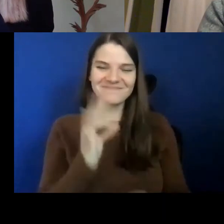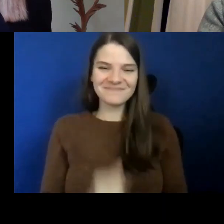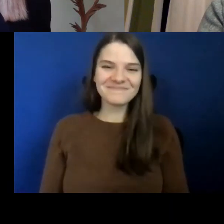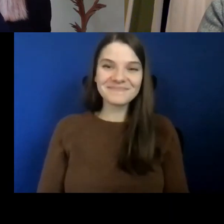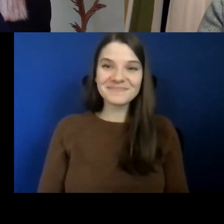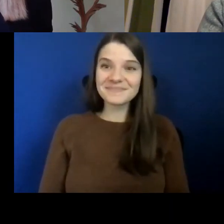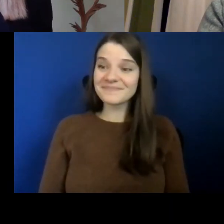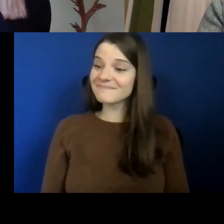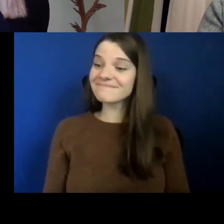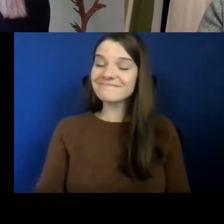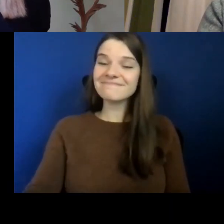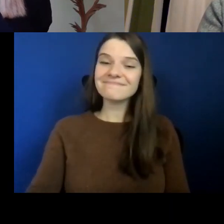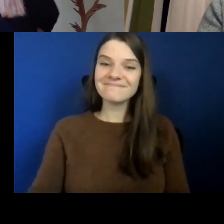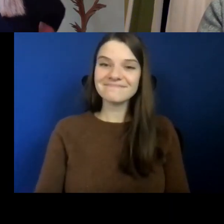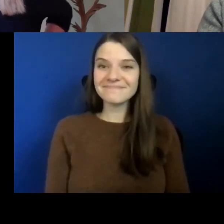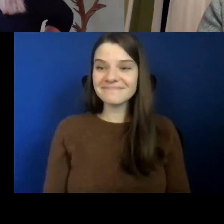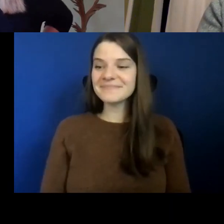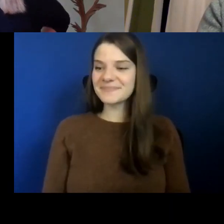All right.